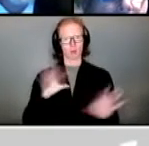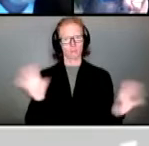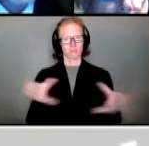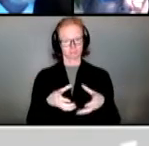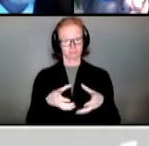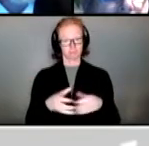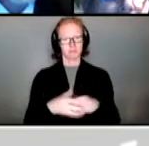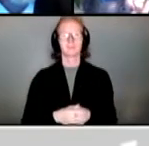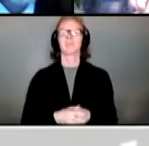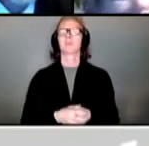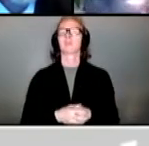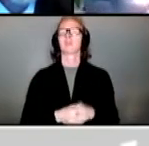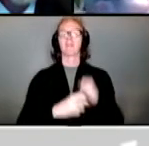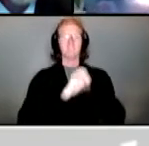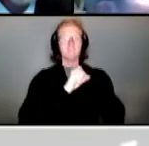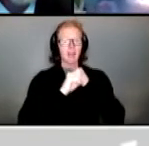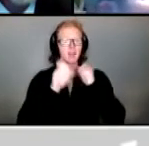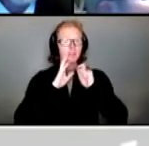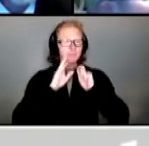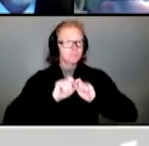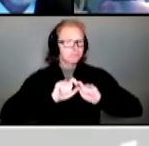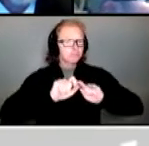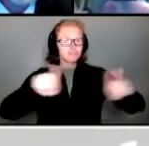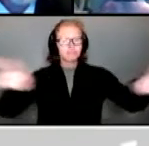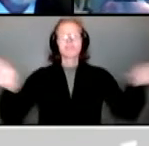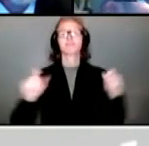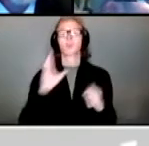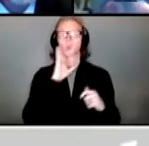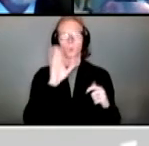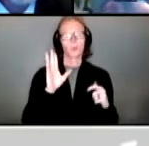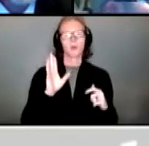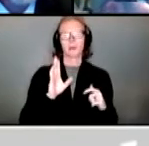Flyers are being circulated right now. So if